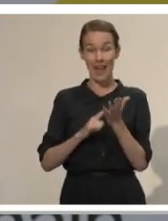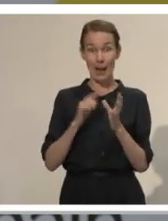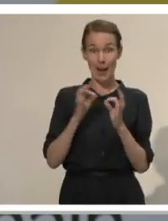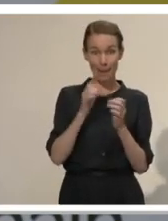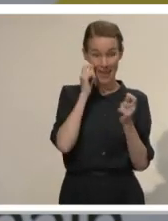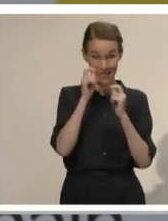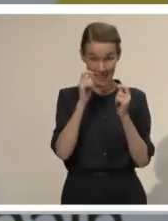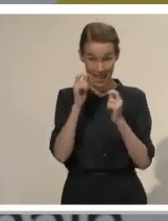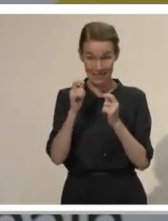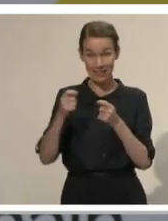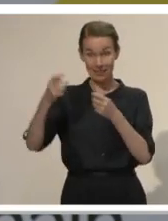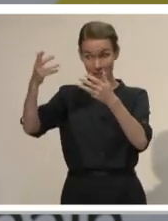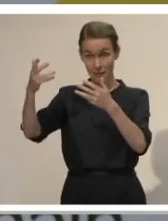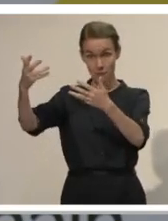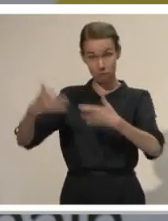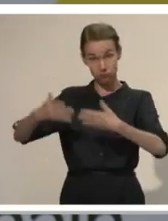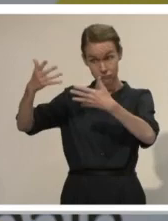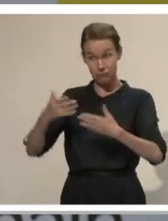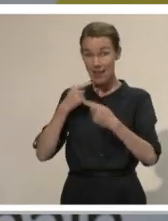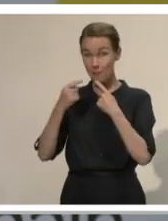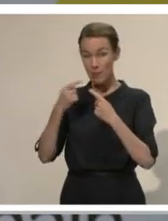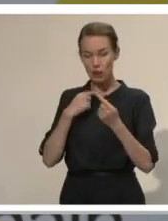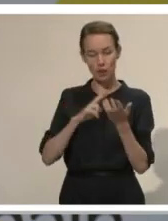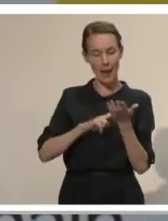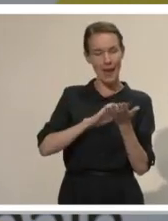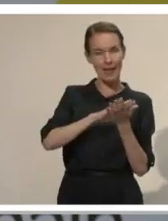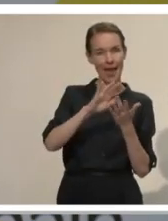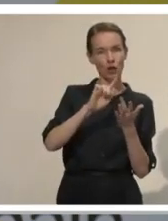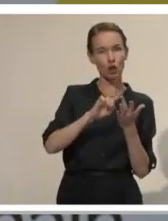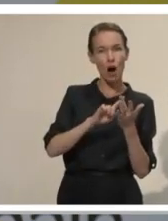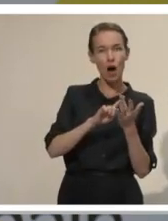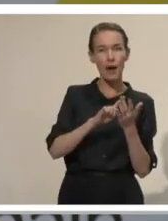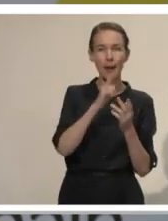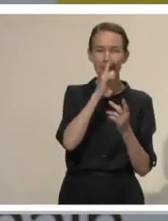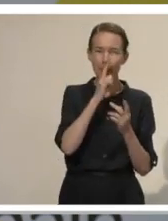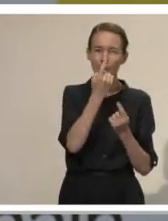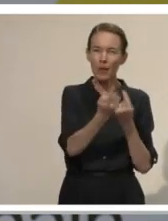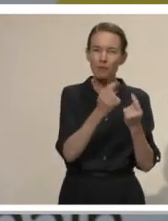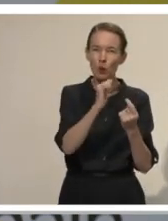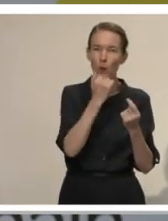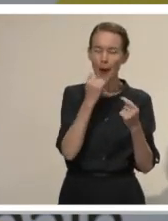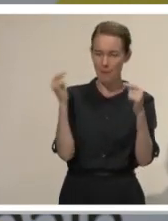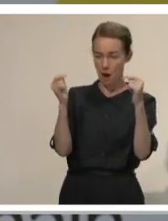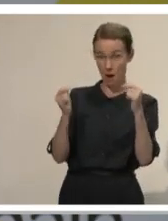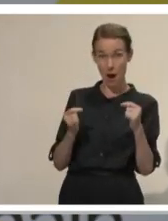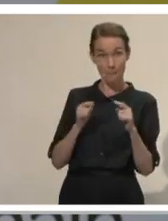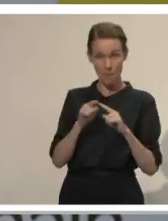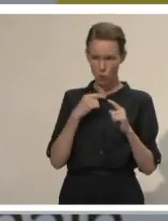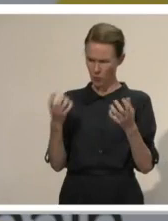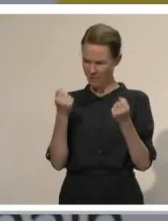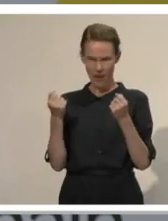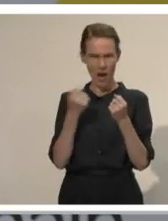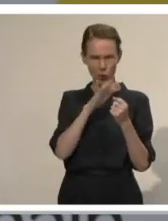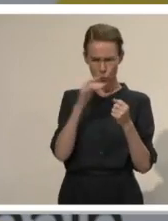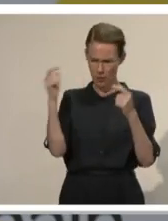NHI number, and now we don't get 100% match, but we get a 96% match. And then the NHI carries information about